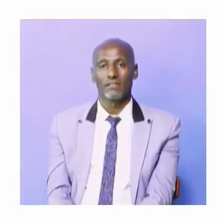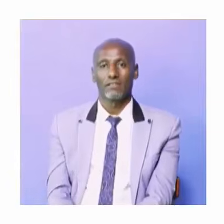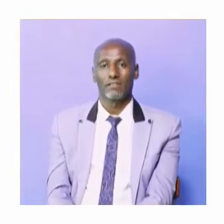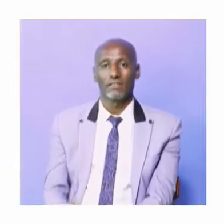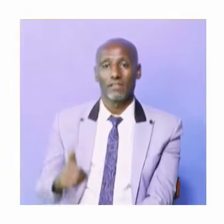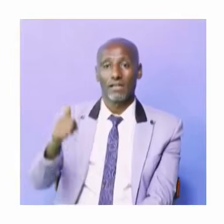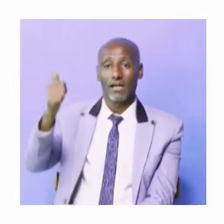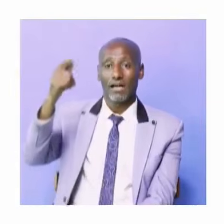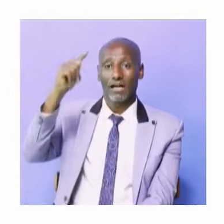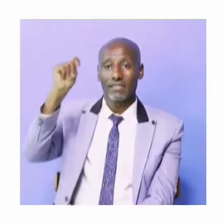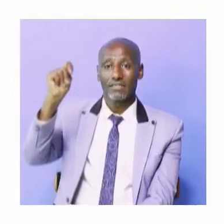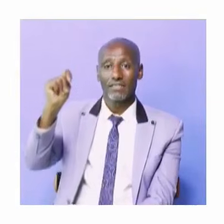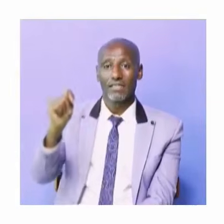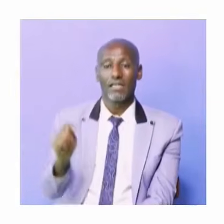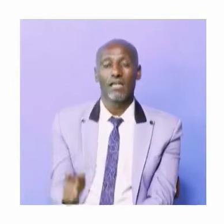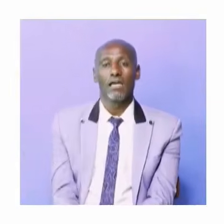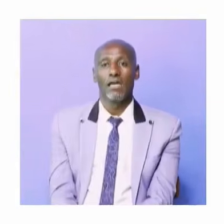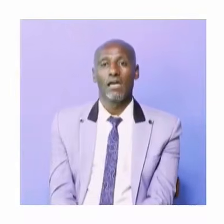at